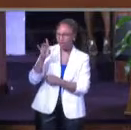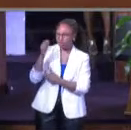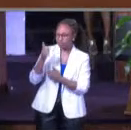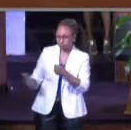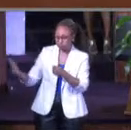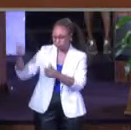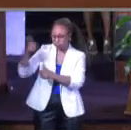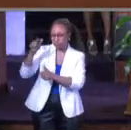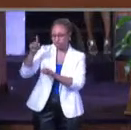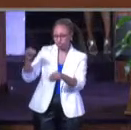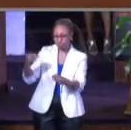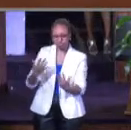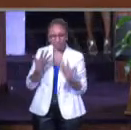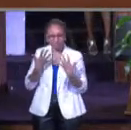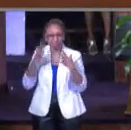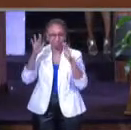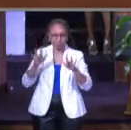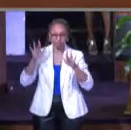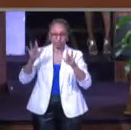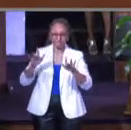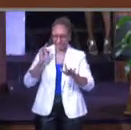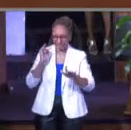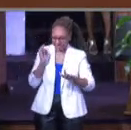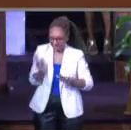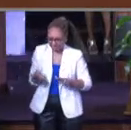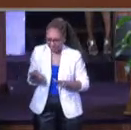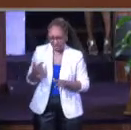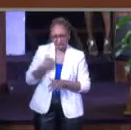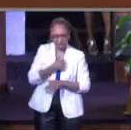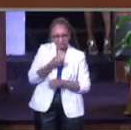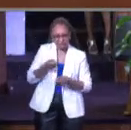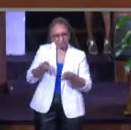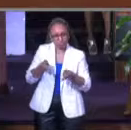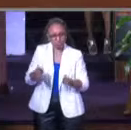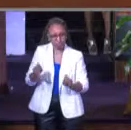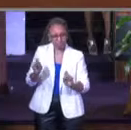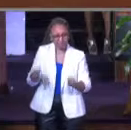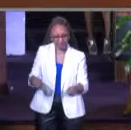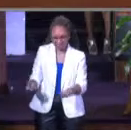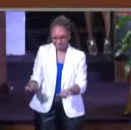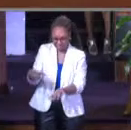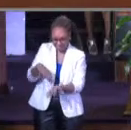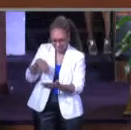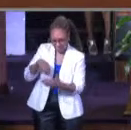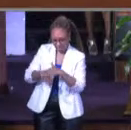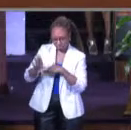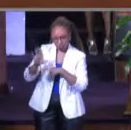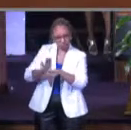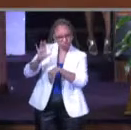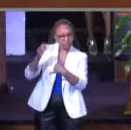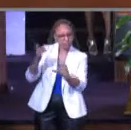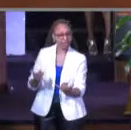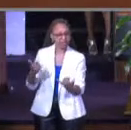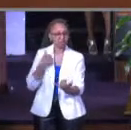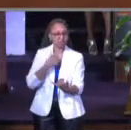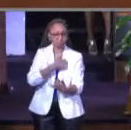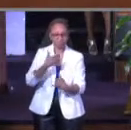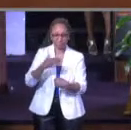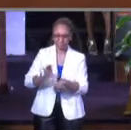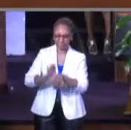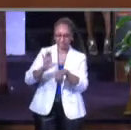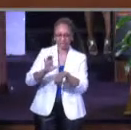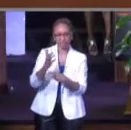was your grace and your mercy that gifted us the opportunity to stand in your house today. As we stand